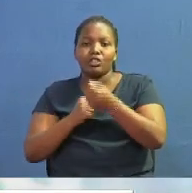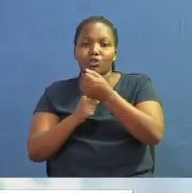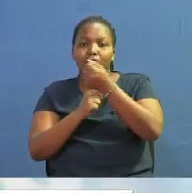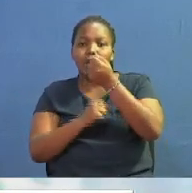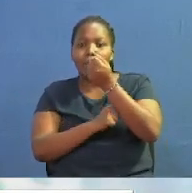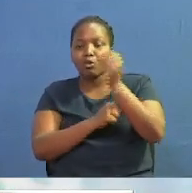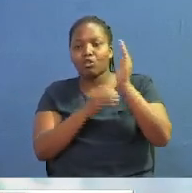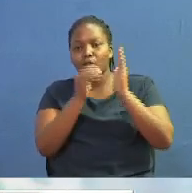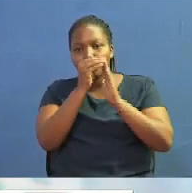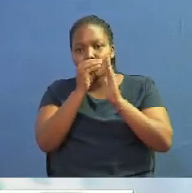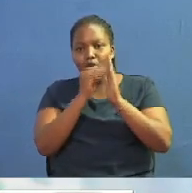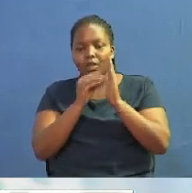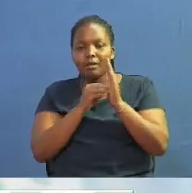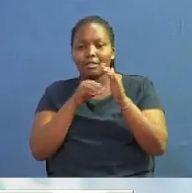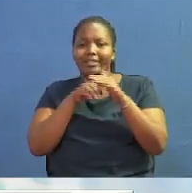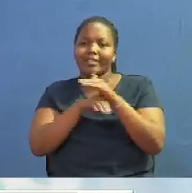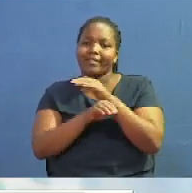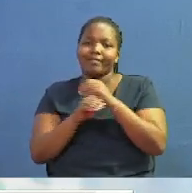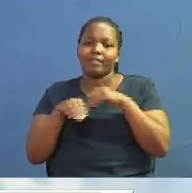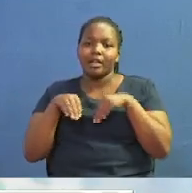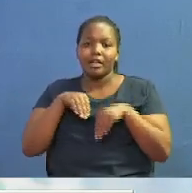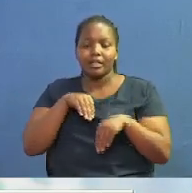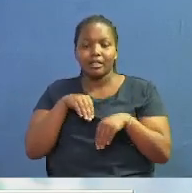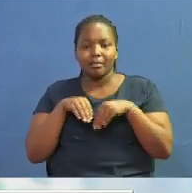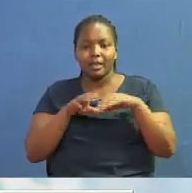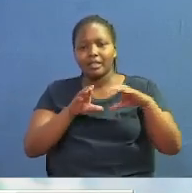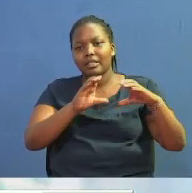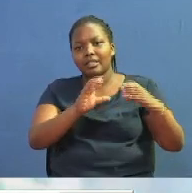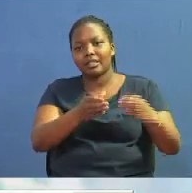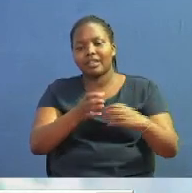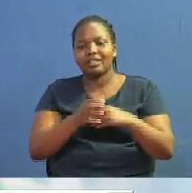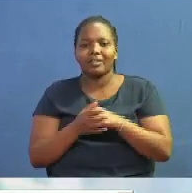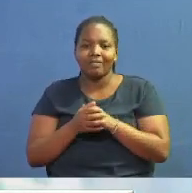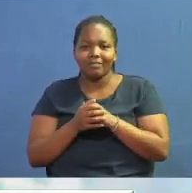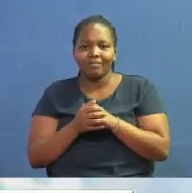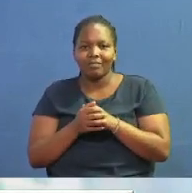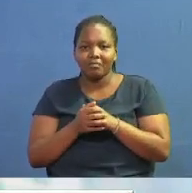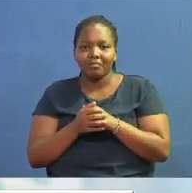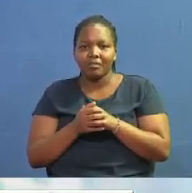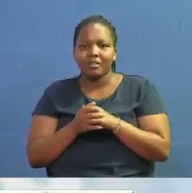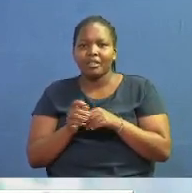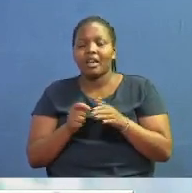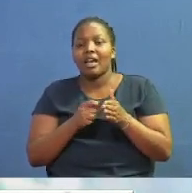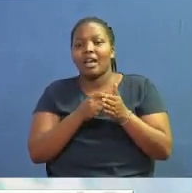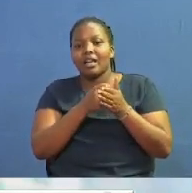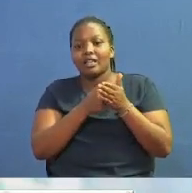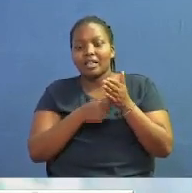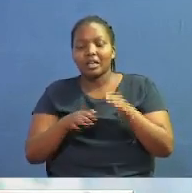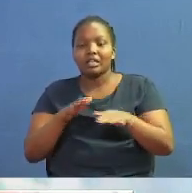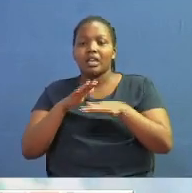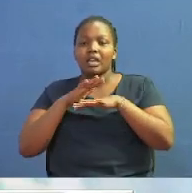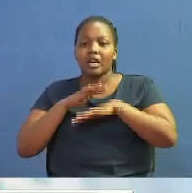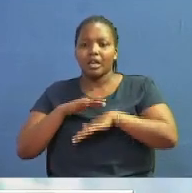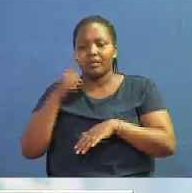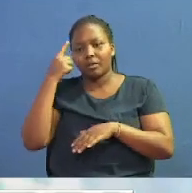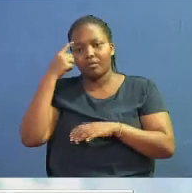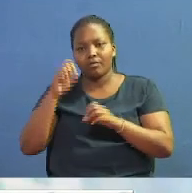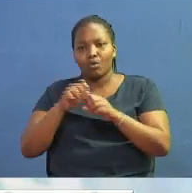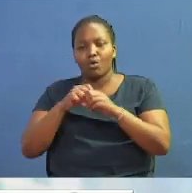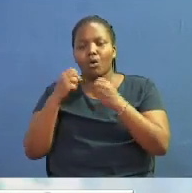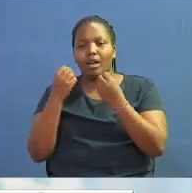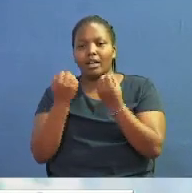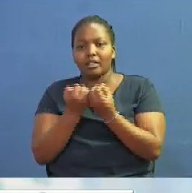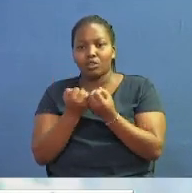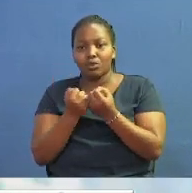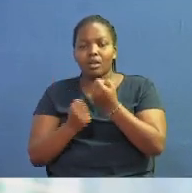programs in the disability sector? How about if we use tax reliefs for organizations that are promoting